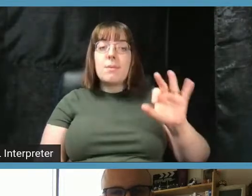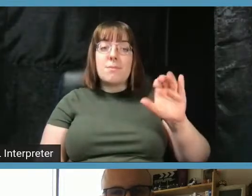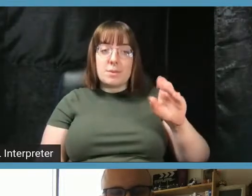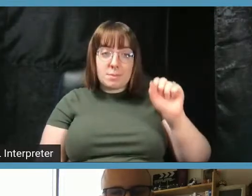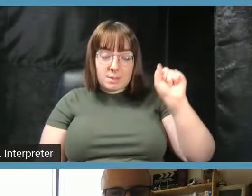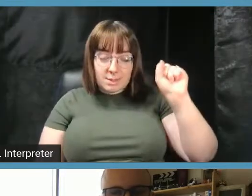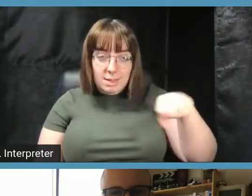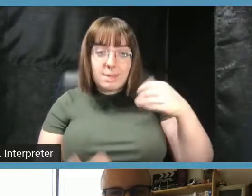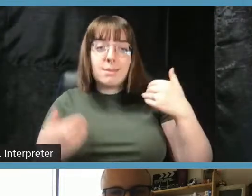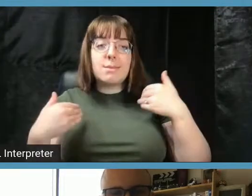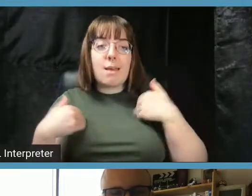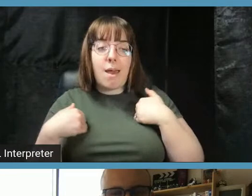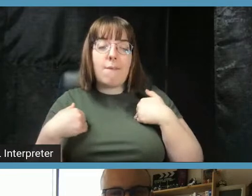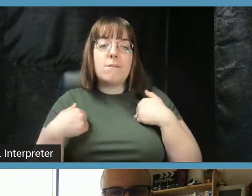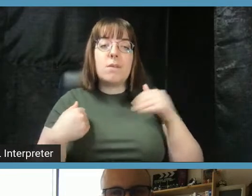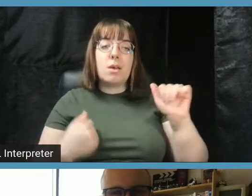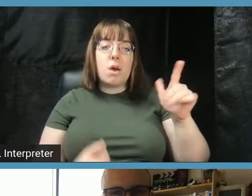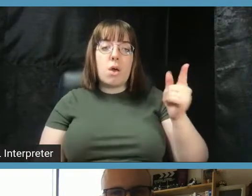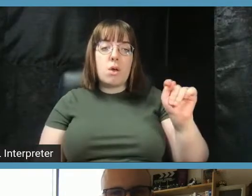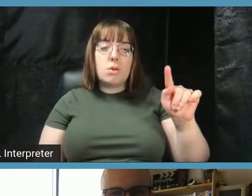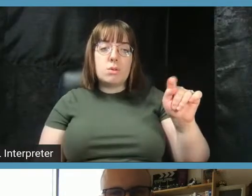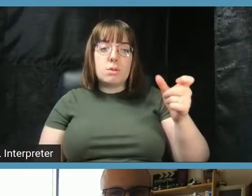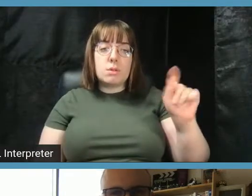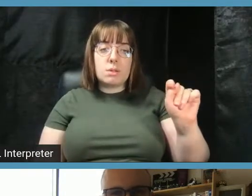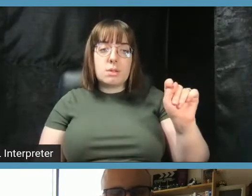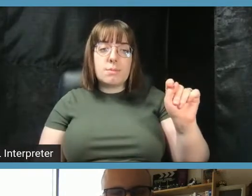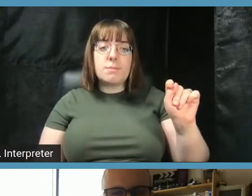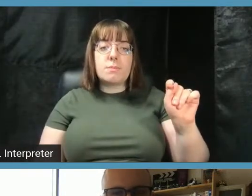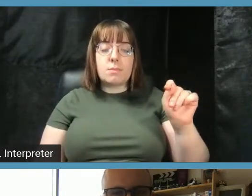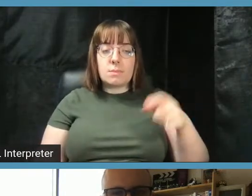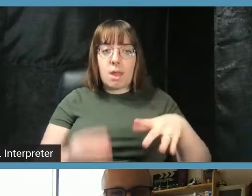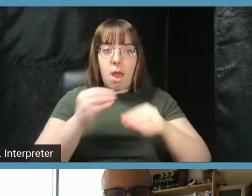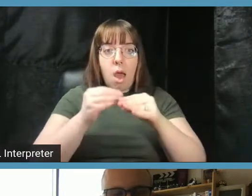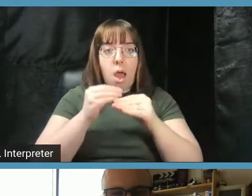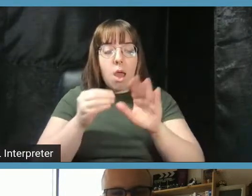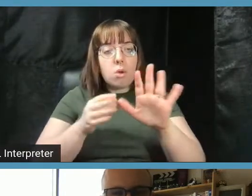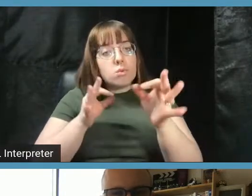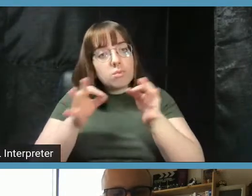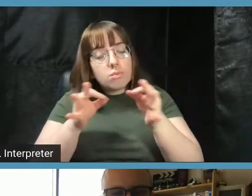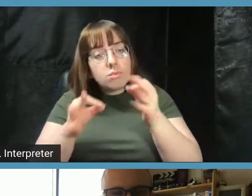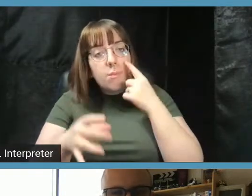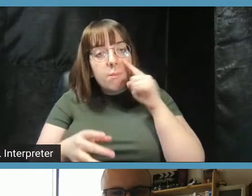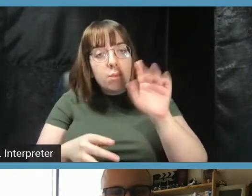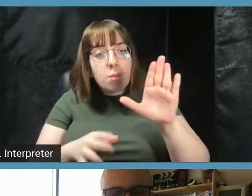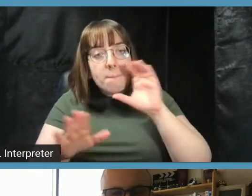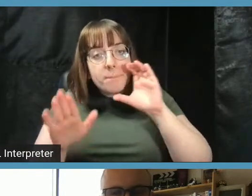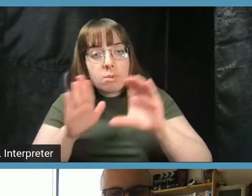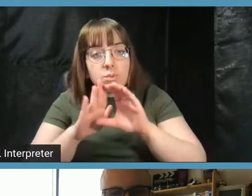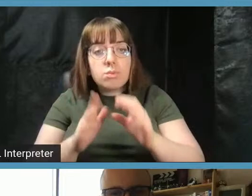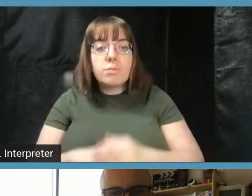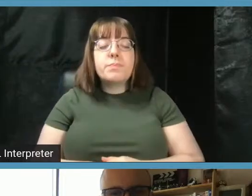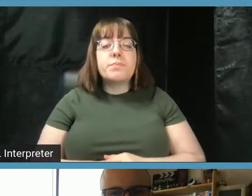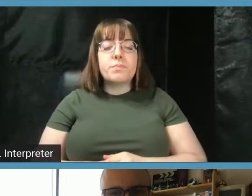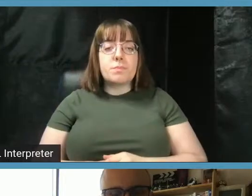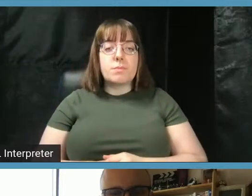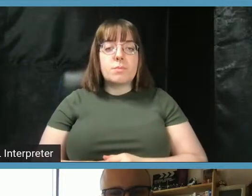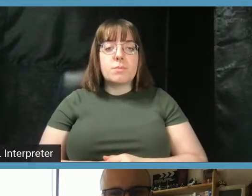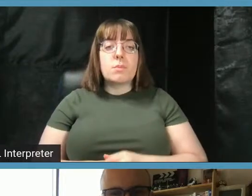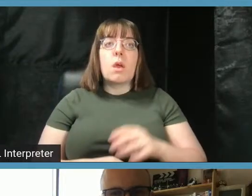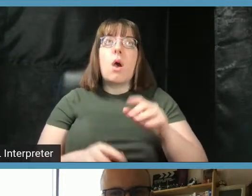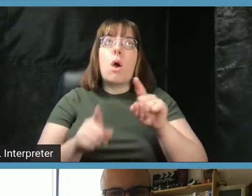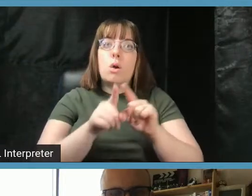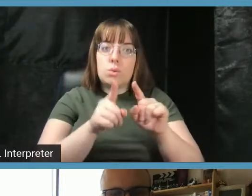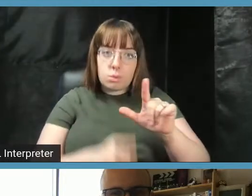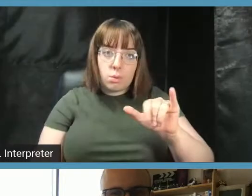ability to write in a description for your photos and for your images as you upload them and post them. So does LinkedIn, I